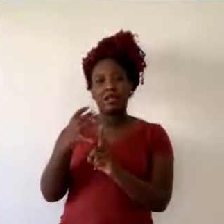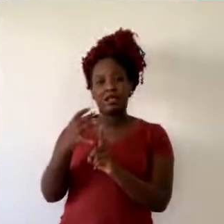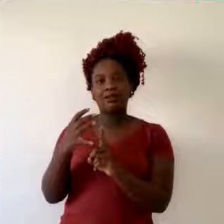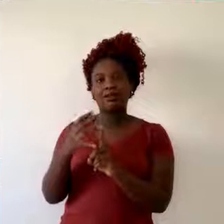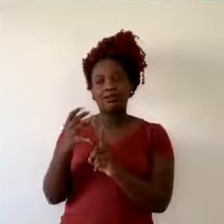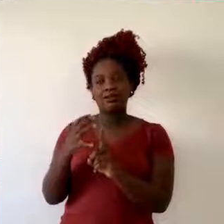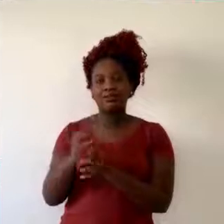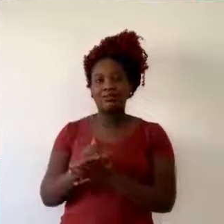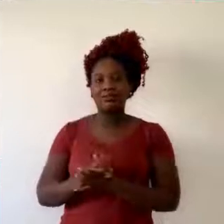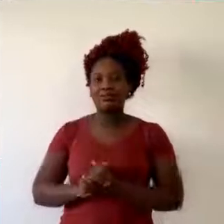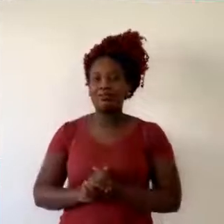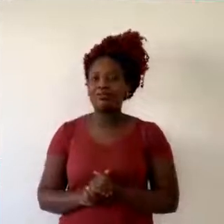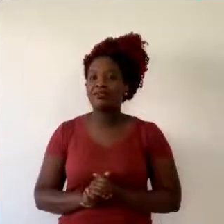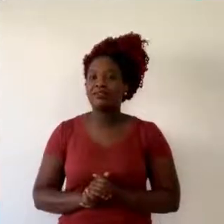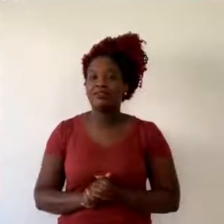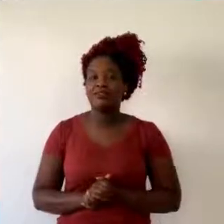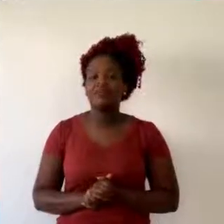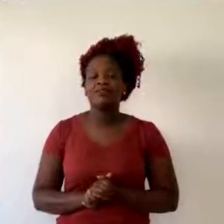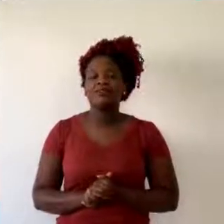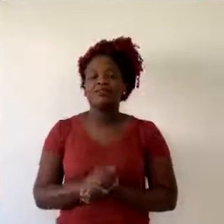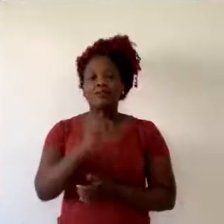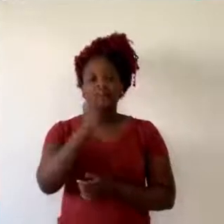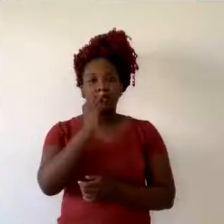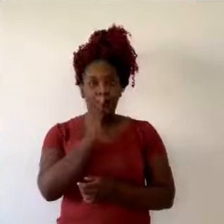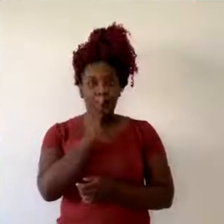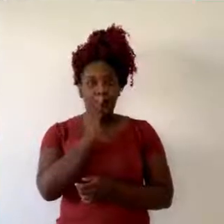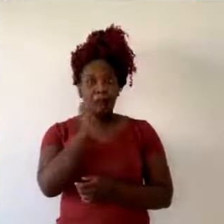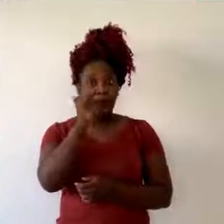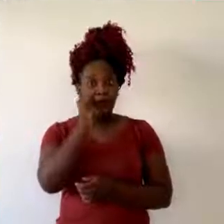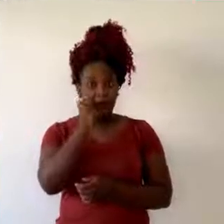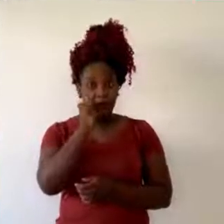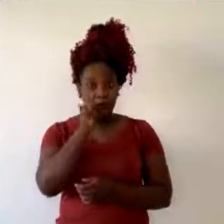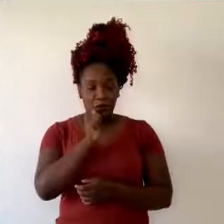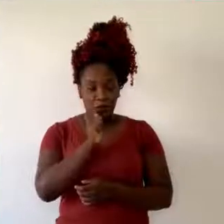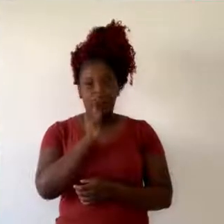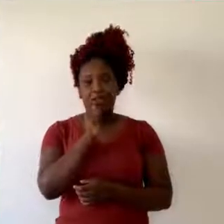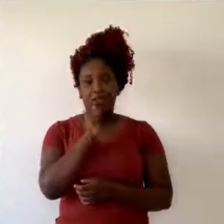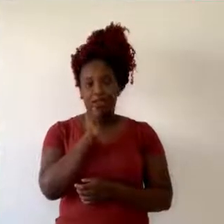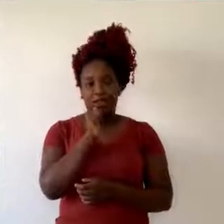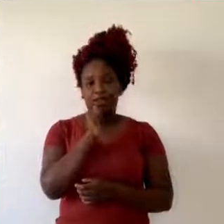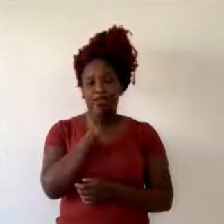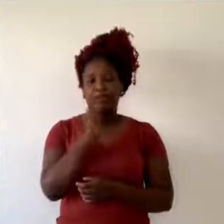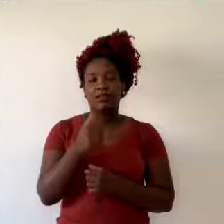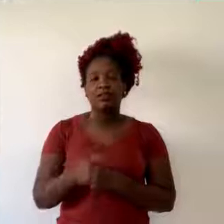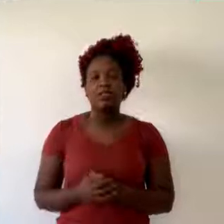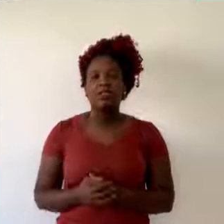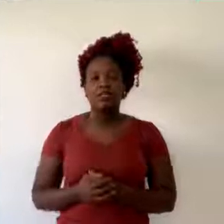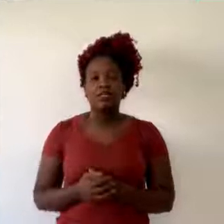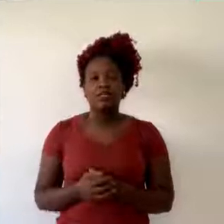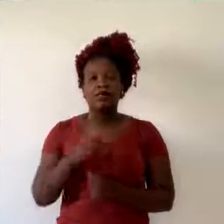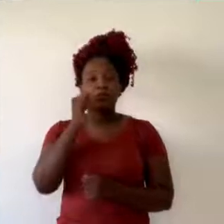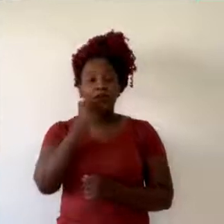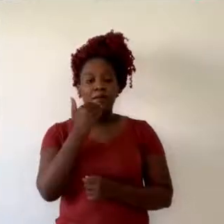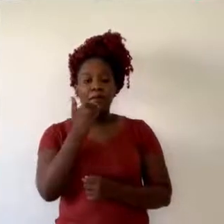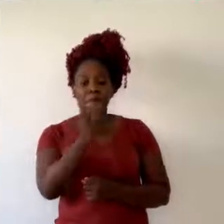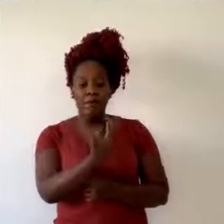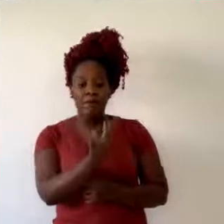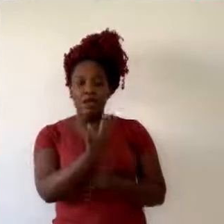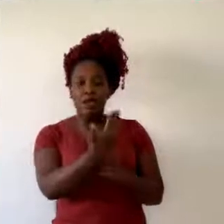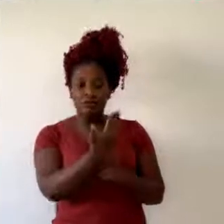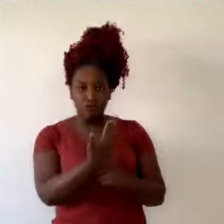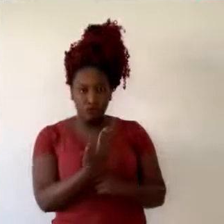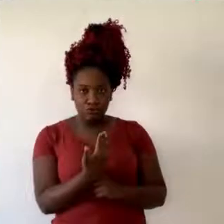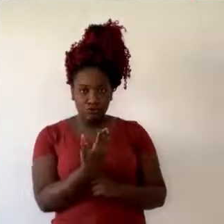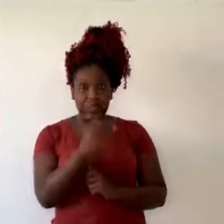your location in society affect their life condition. If a woman asks for